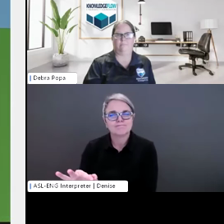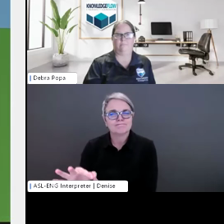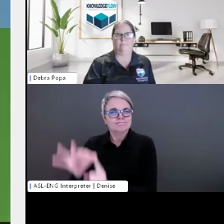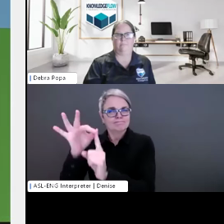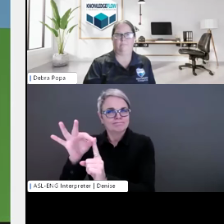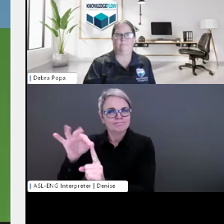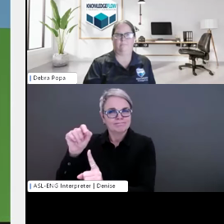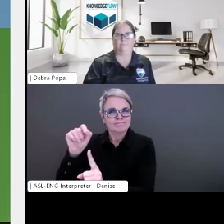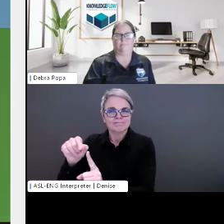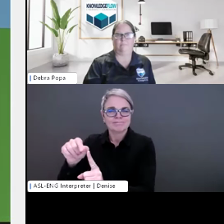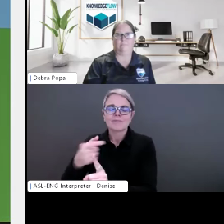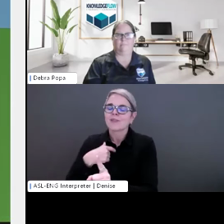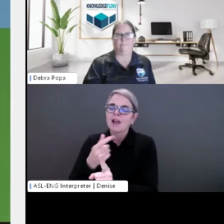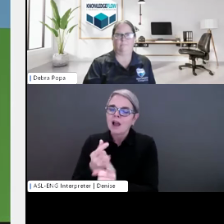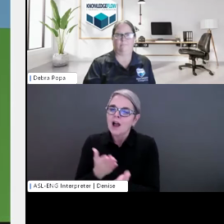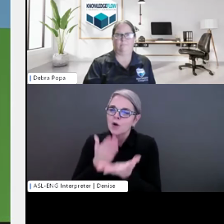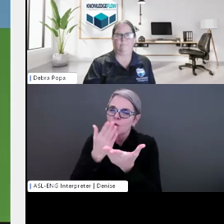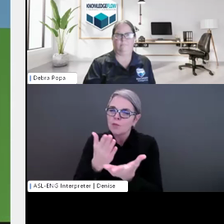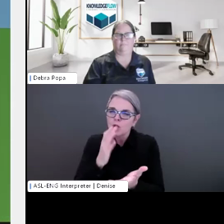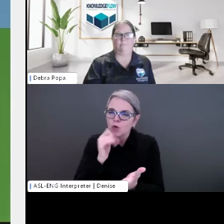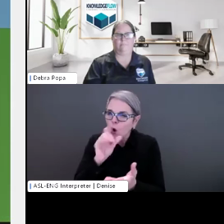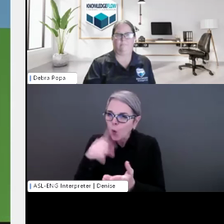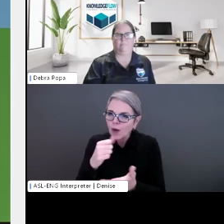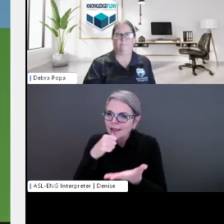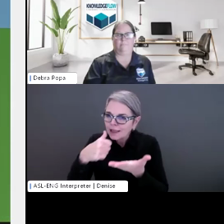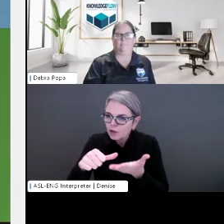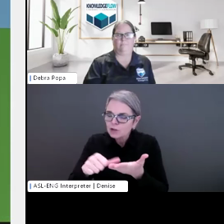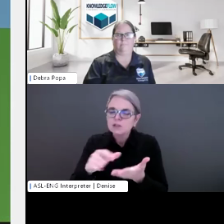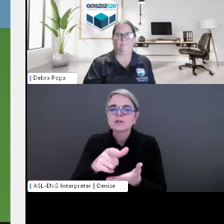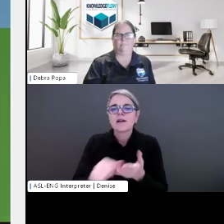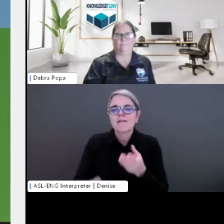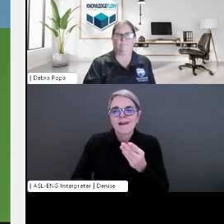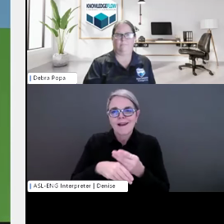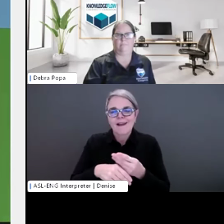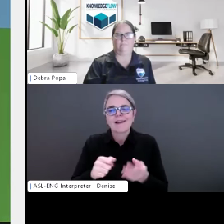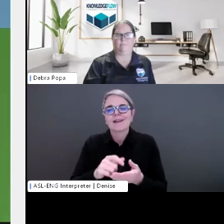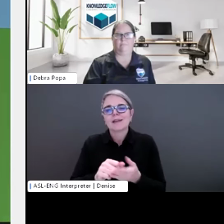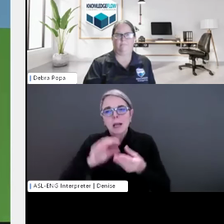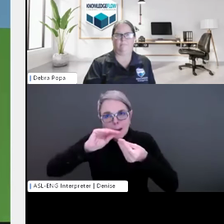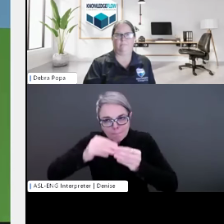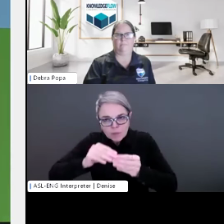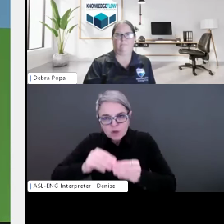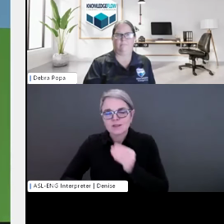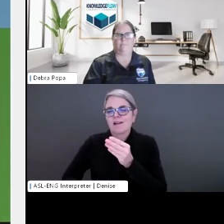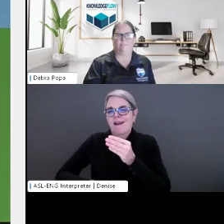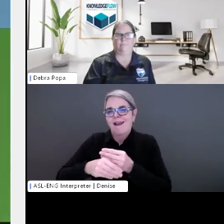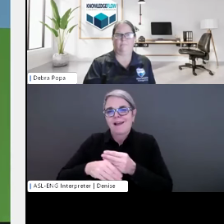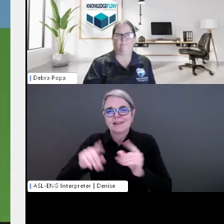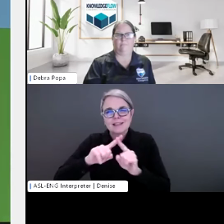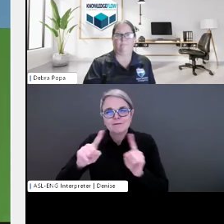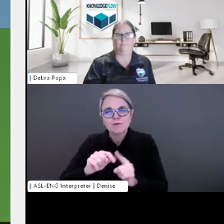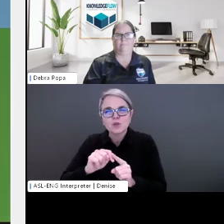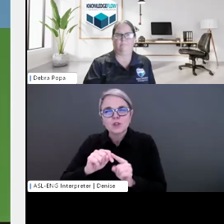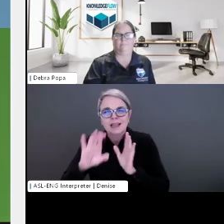extra characters and numbers, but I literally just typed in password. I may have typed it with a capital